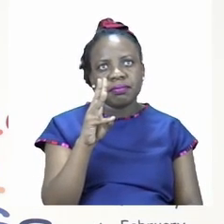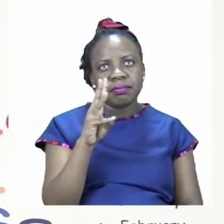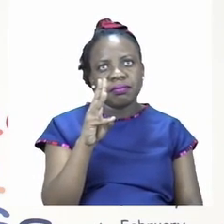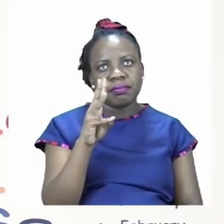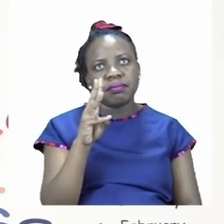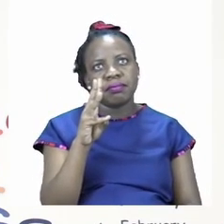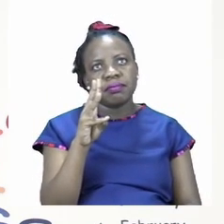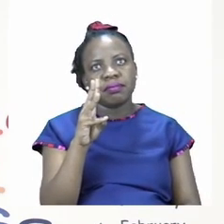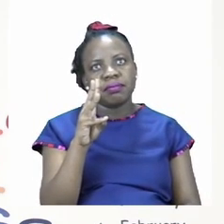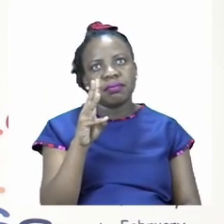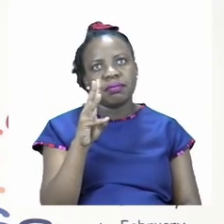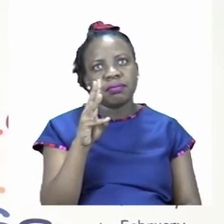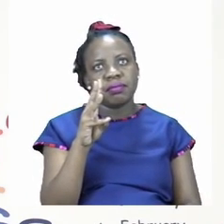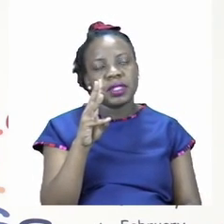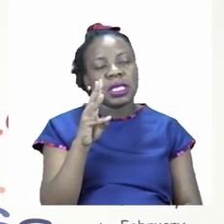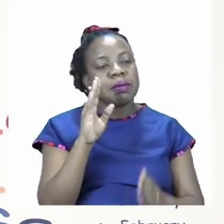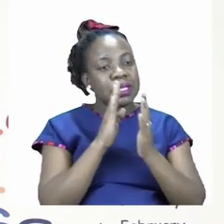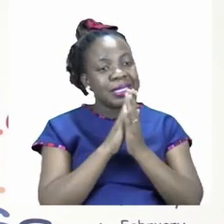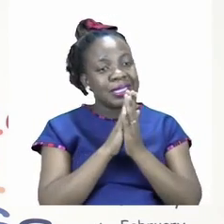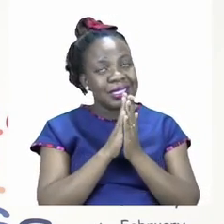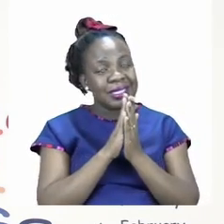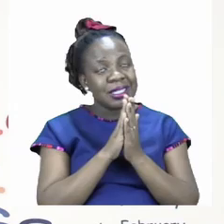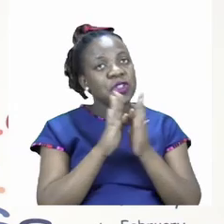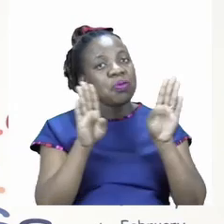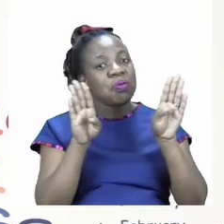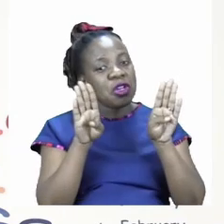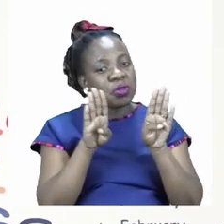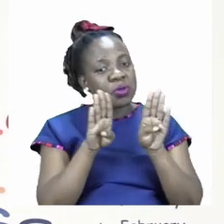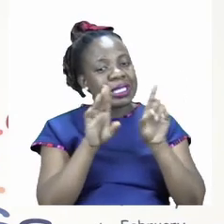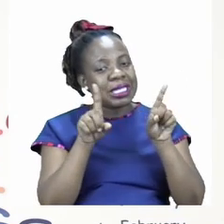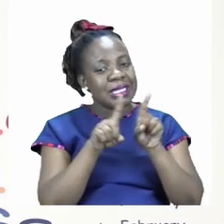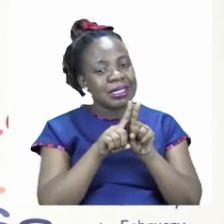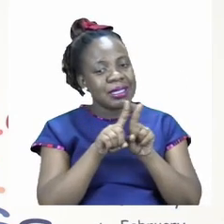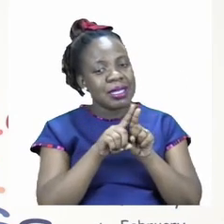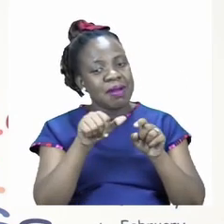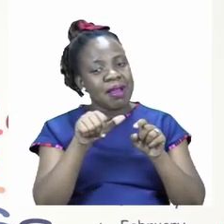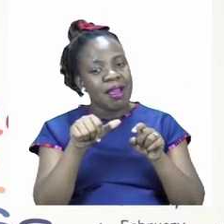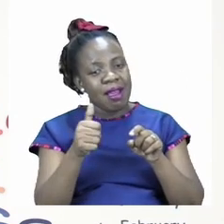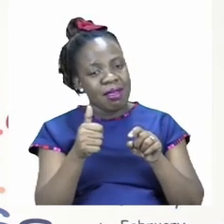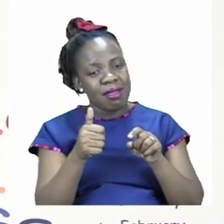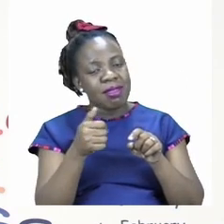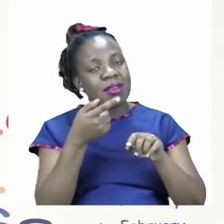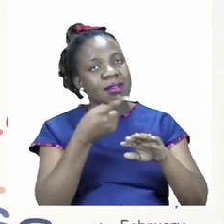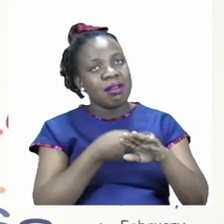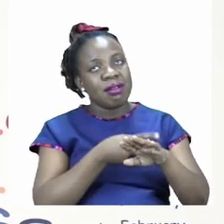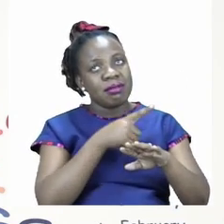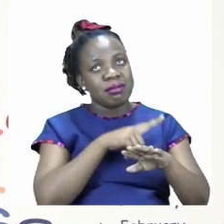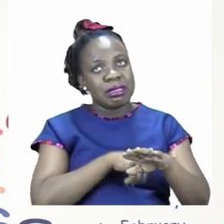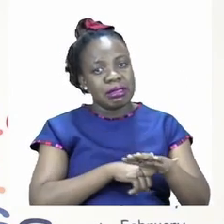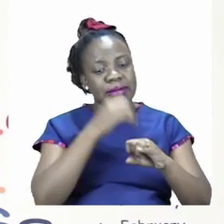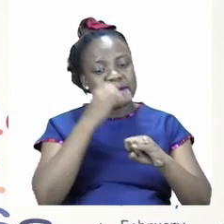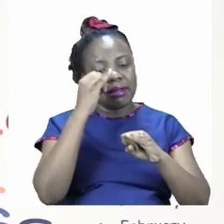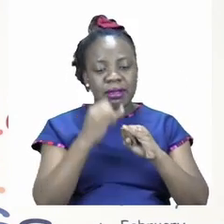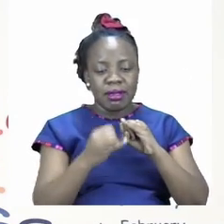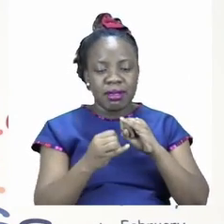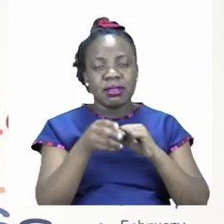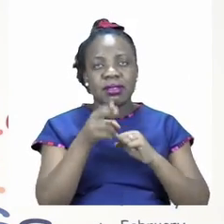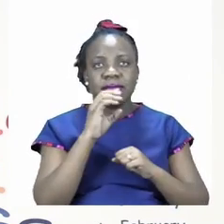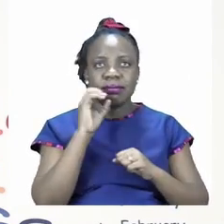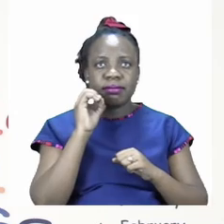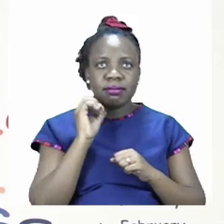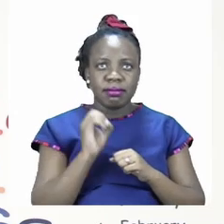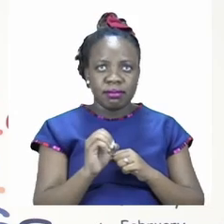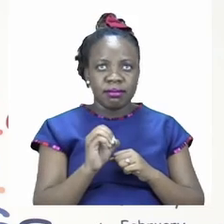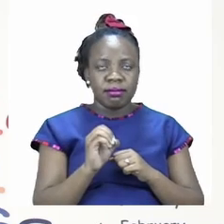and girls, make sure you get up to 0. You will always subtract 4, and whatever answer you get, you put